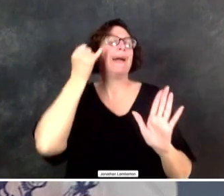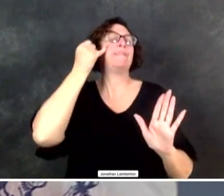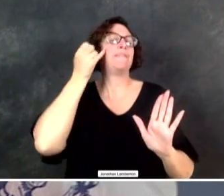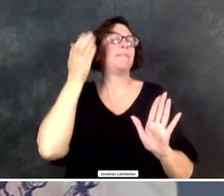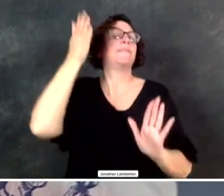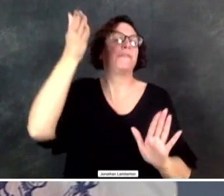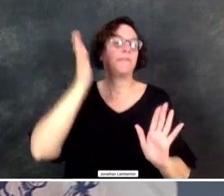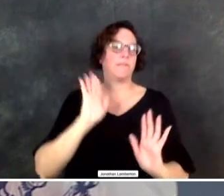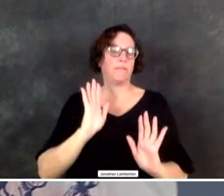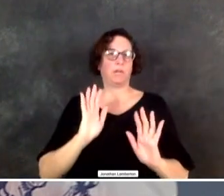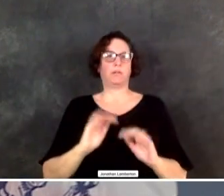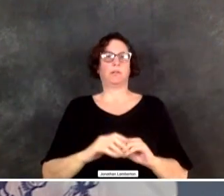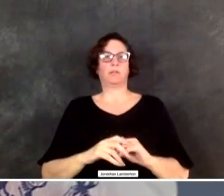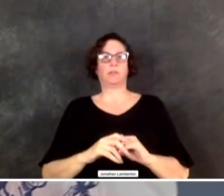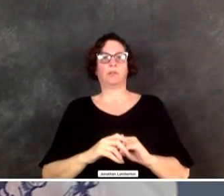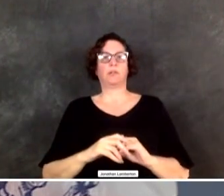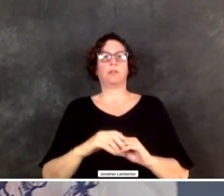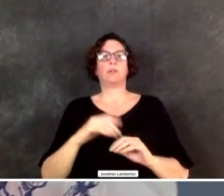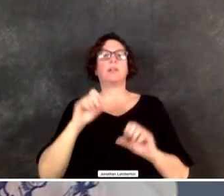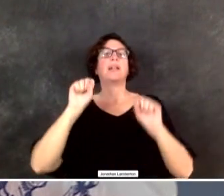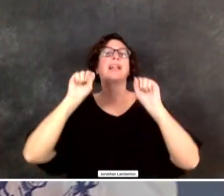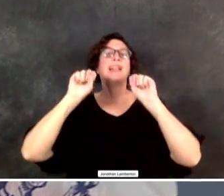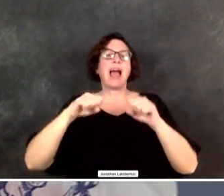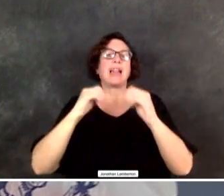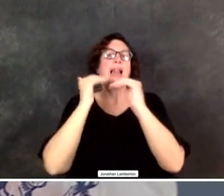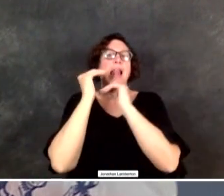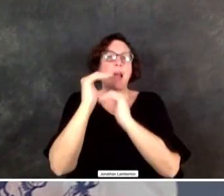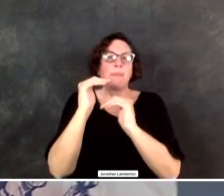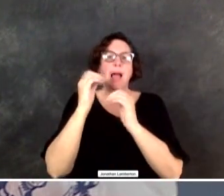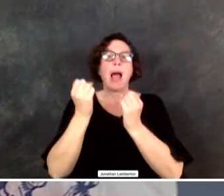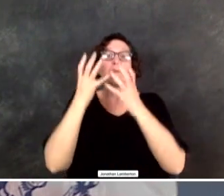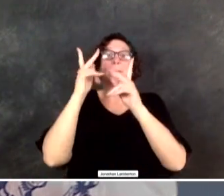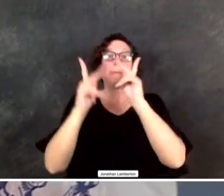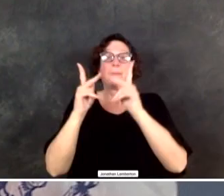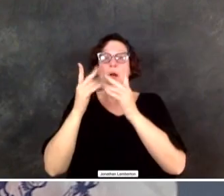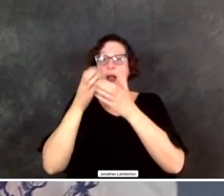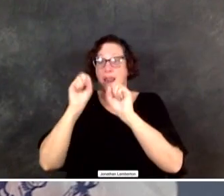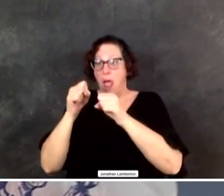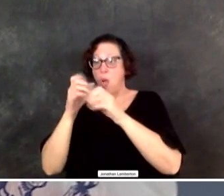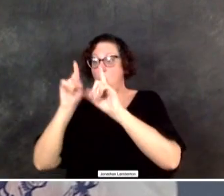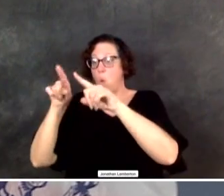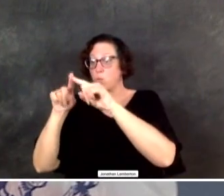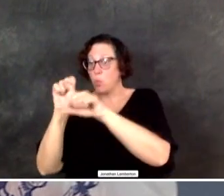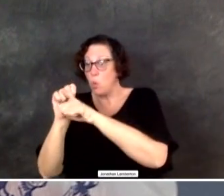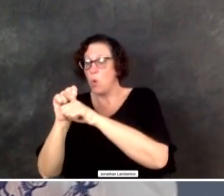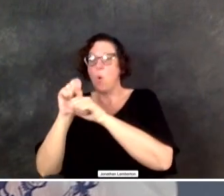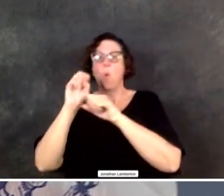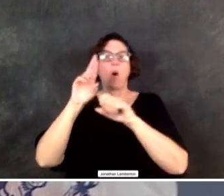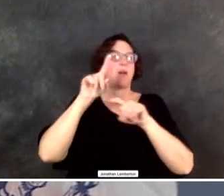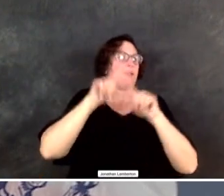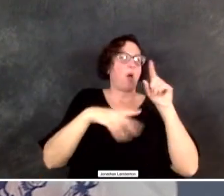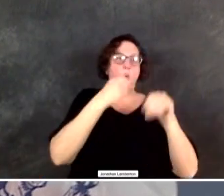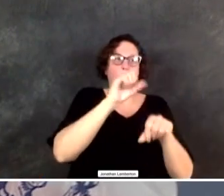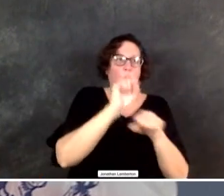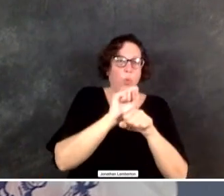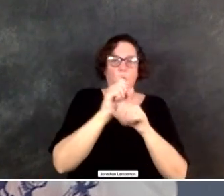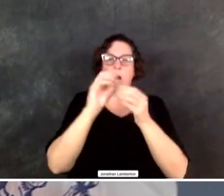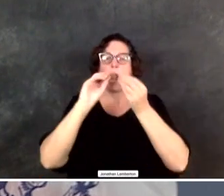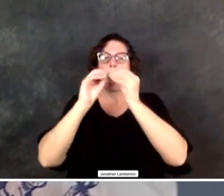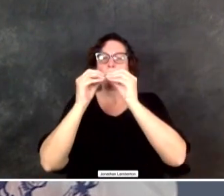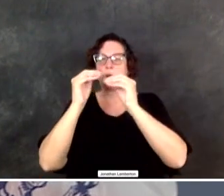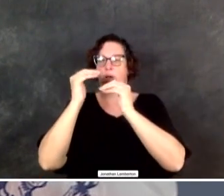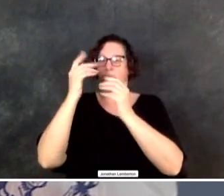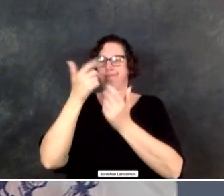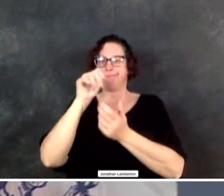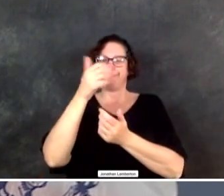that further, or limit the number of people that were allowed to do that work. So that's one area where you could tighten further.